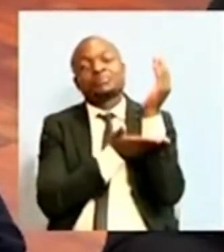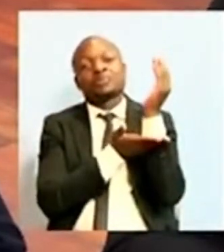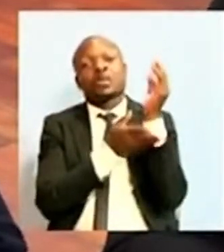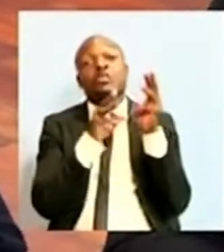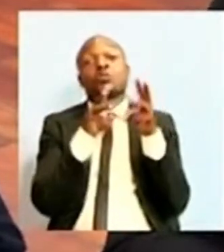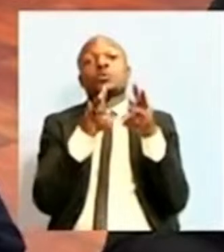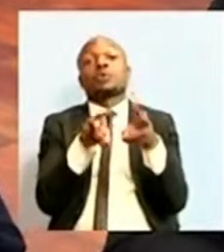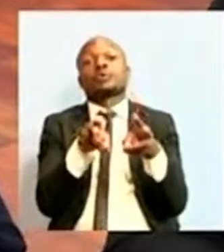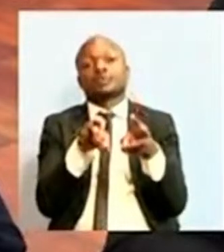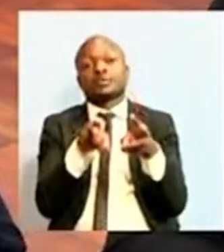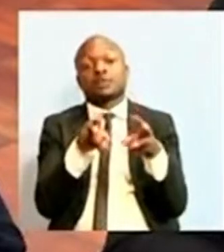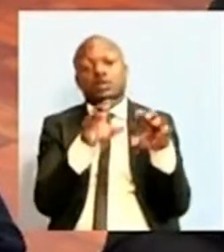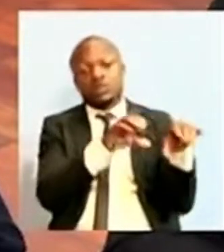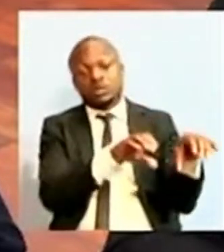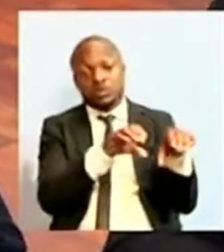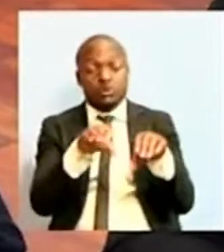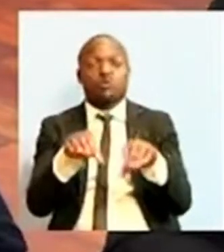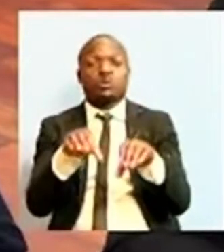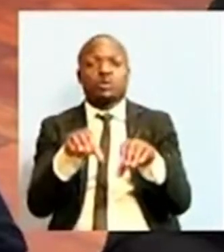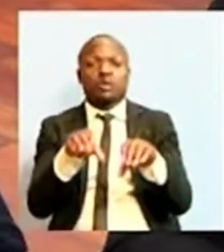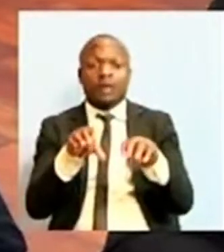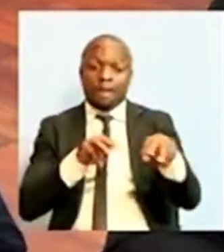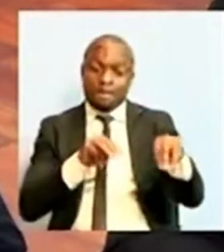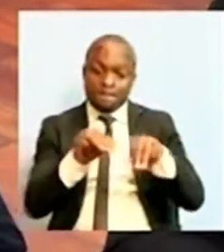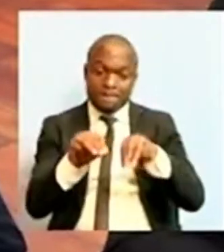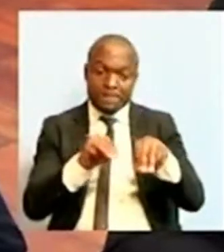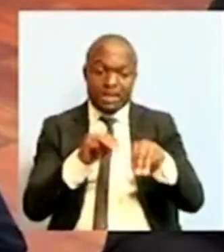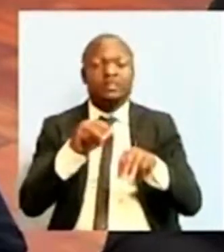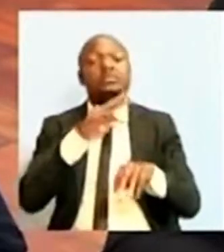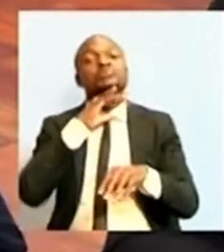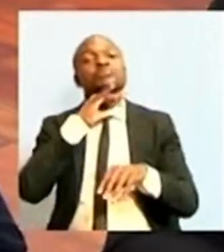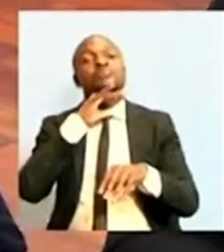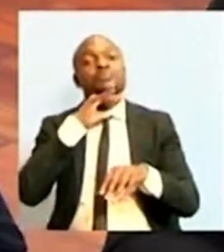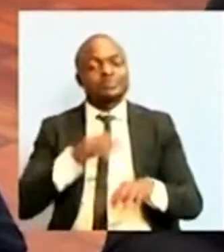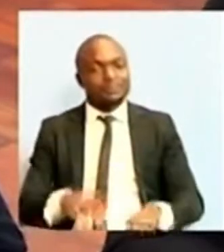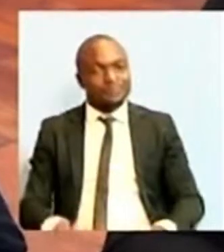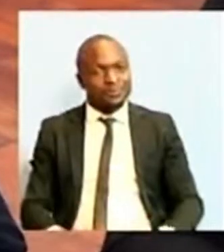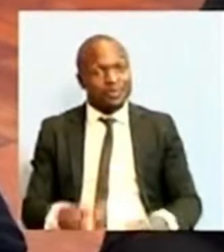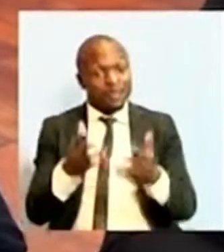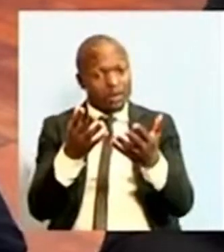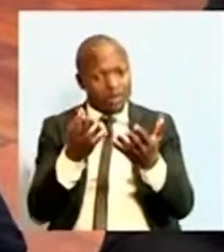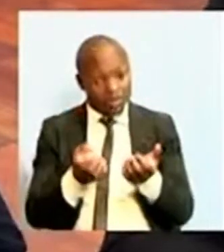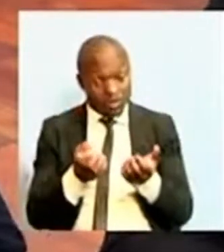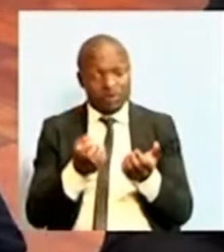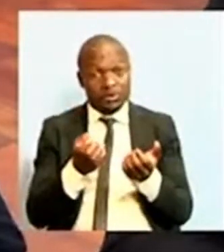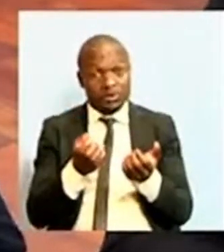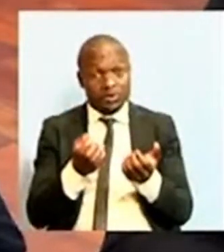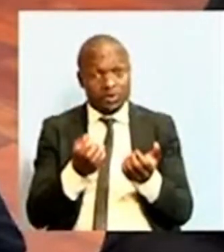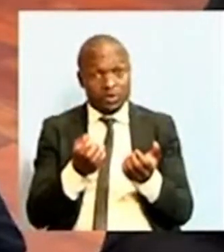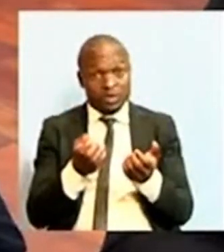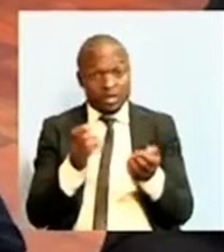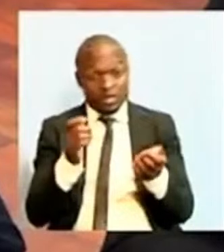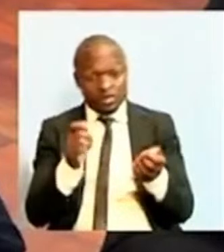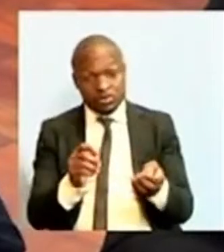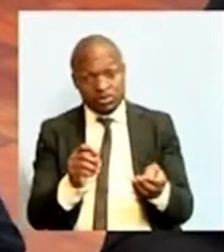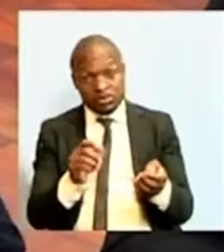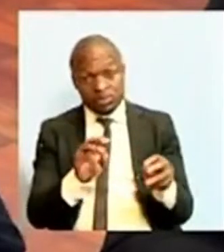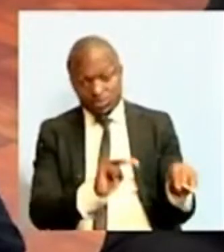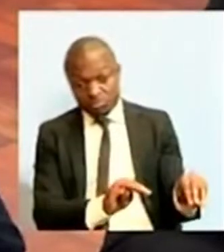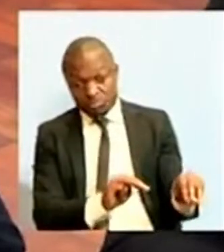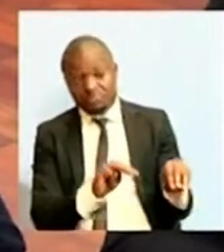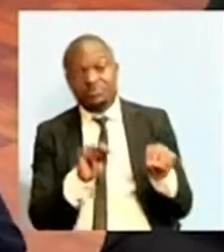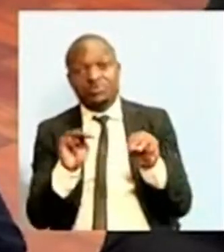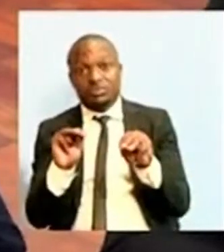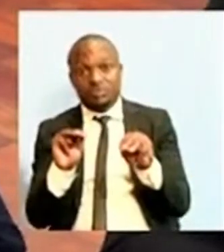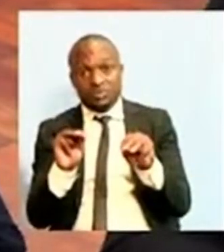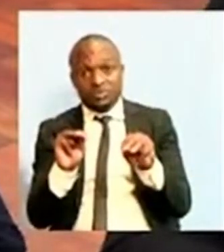of doing the managing solid waste. And we want to mechanize, it's a shift actually towards the